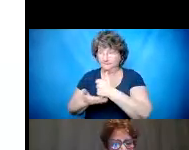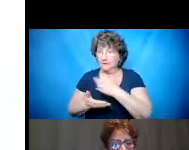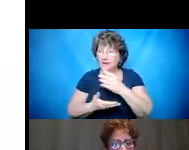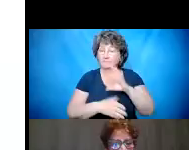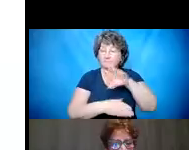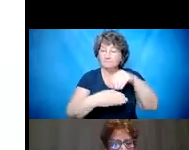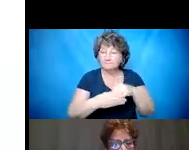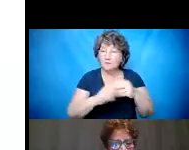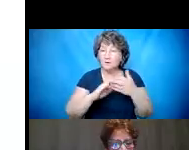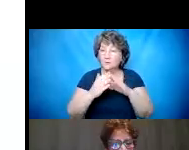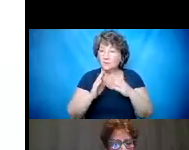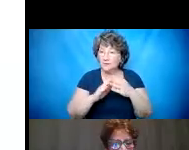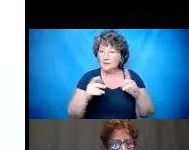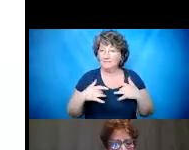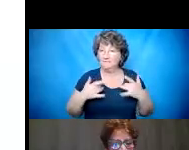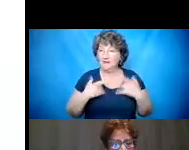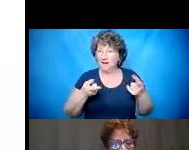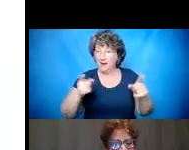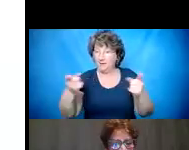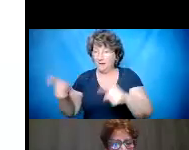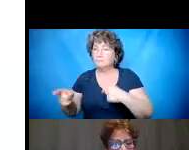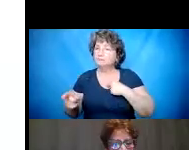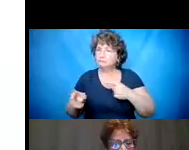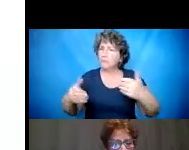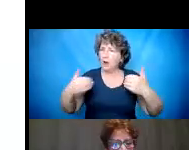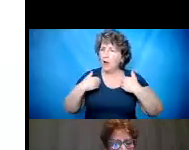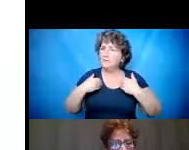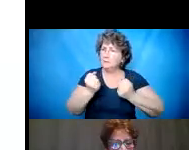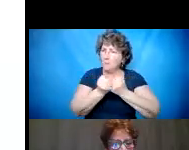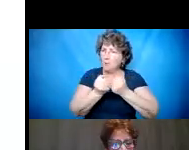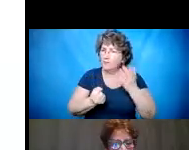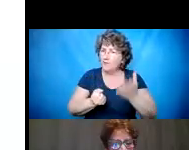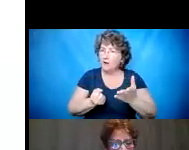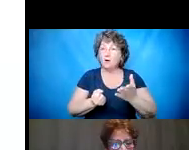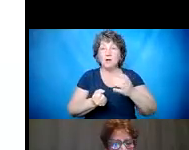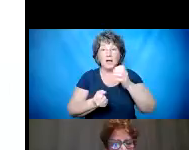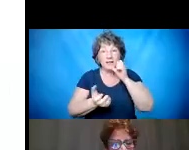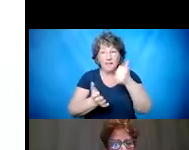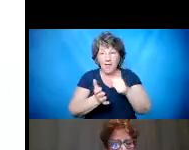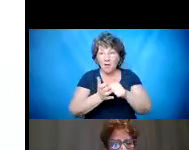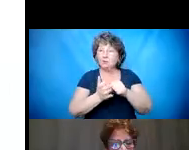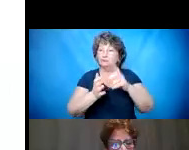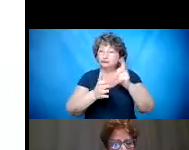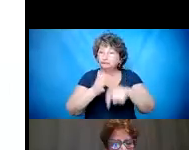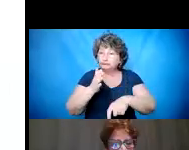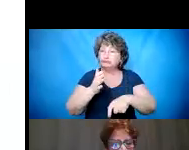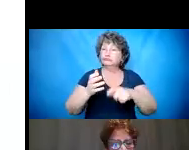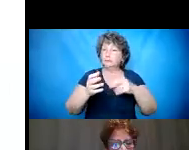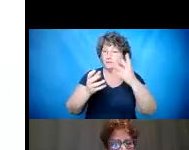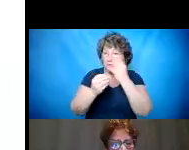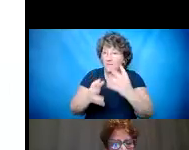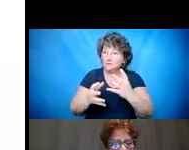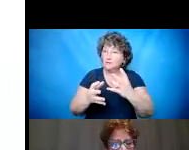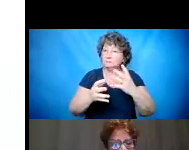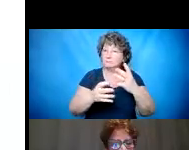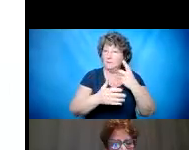support, newsletters in English and Spanish. Based on my experience,